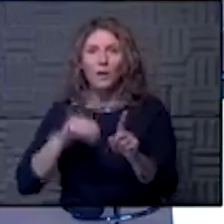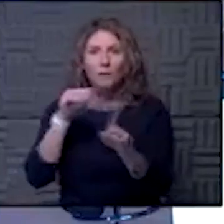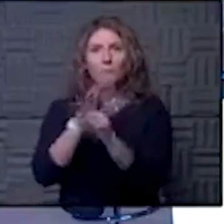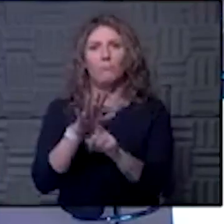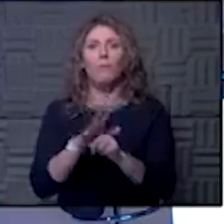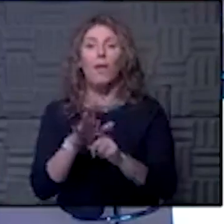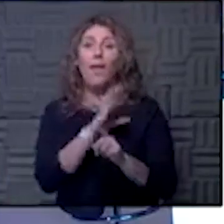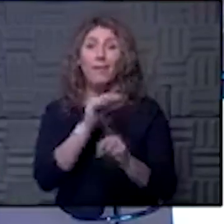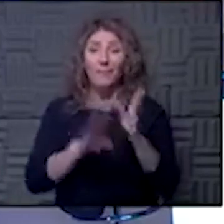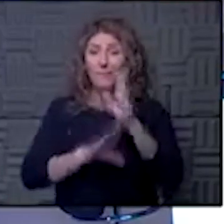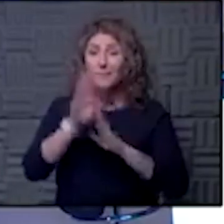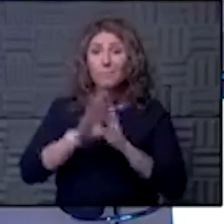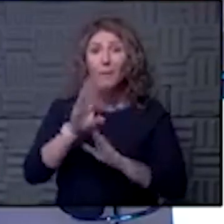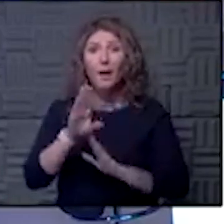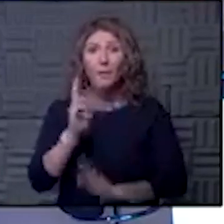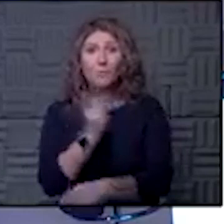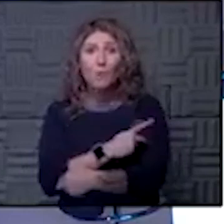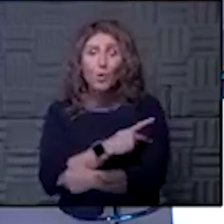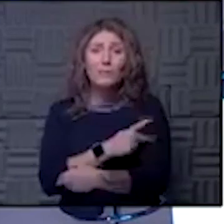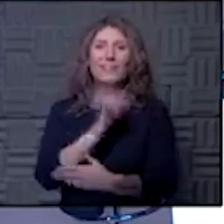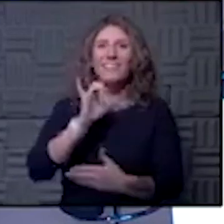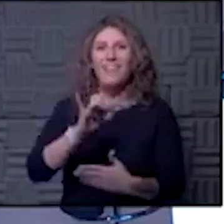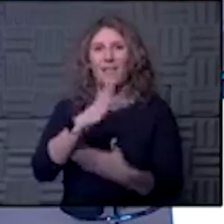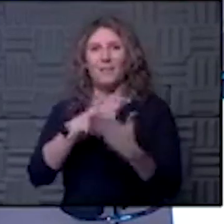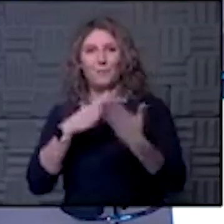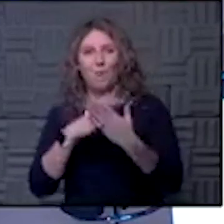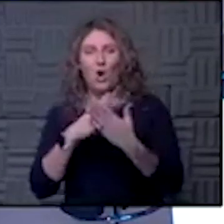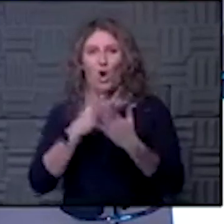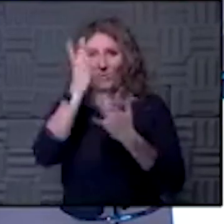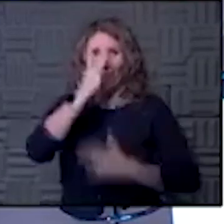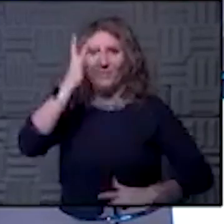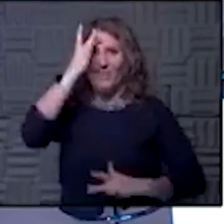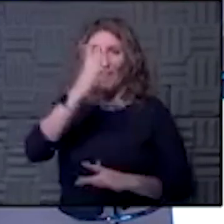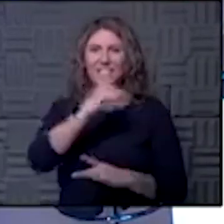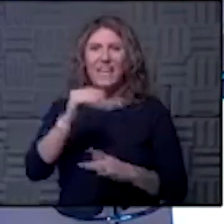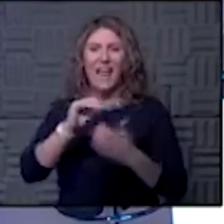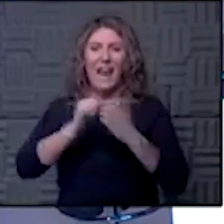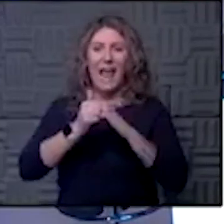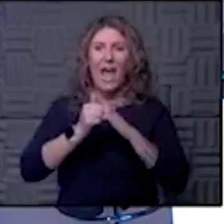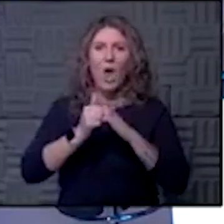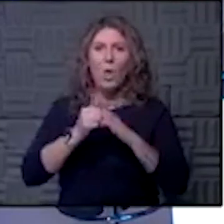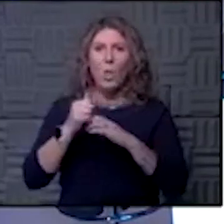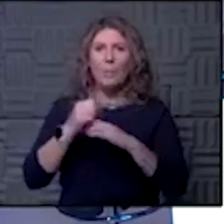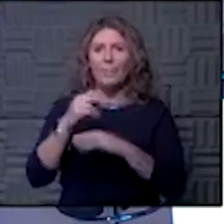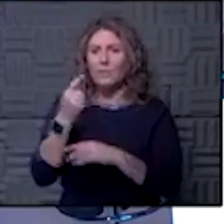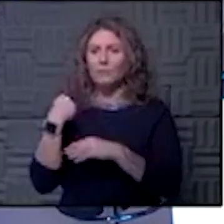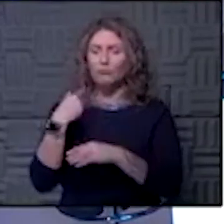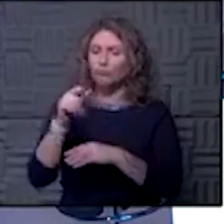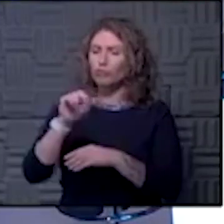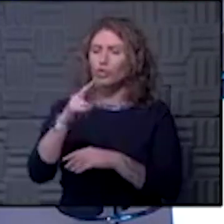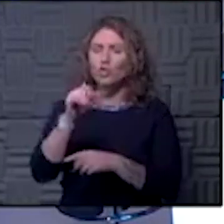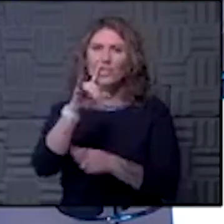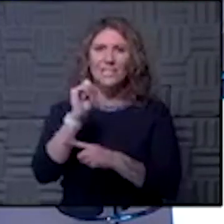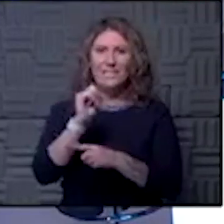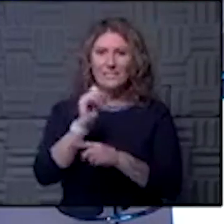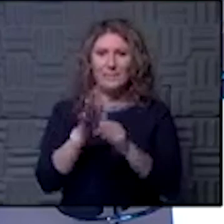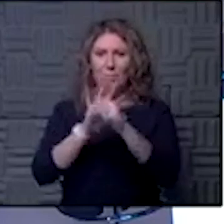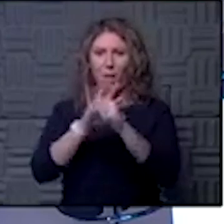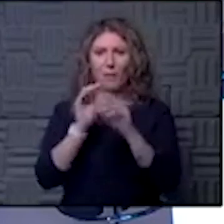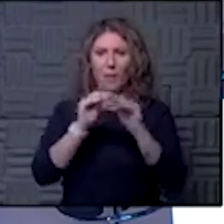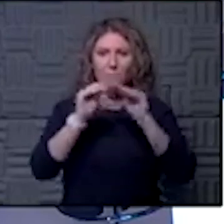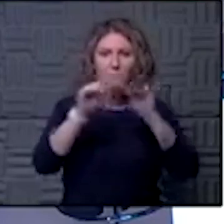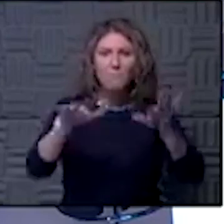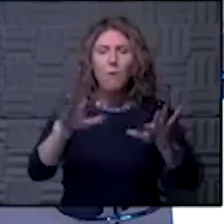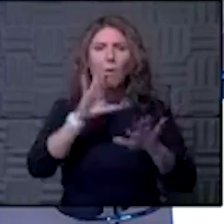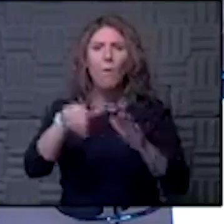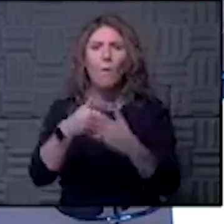that causes the problem as part of the virus and its expression of those genes. And the vaccinations are all aimed at that